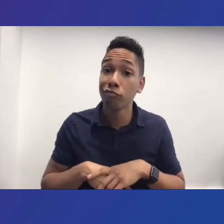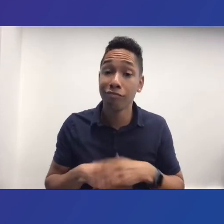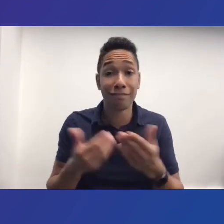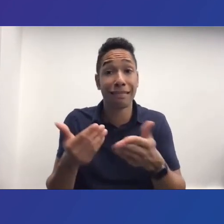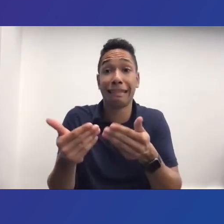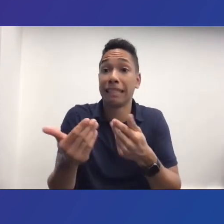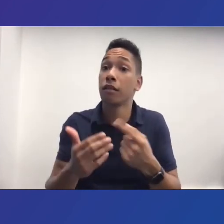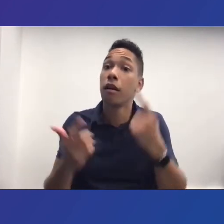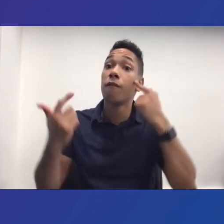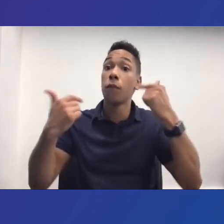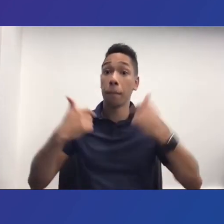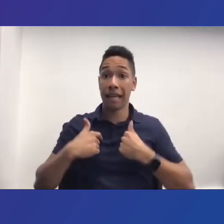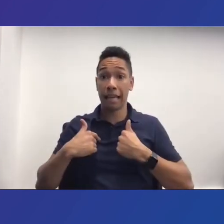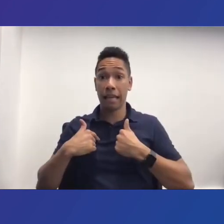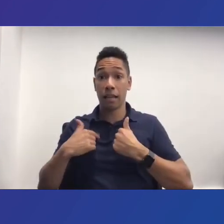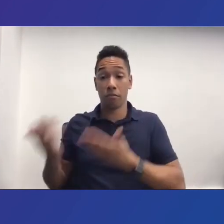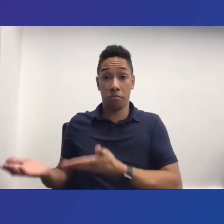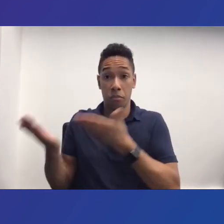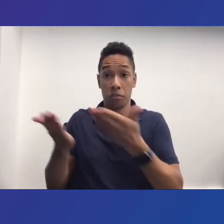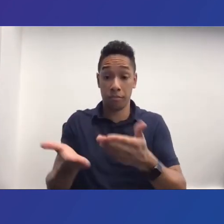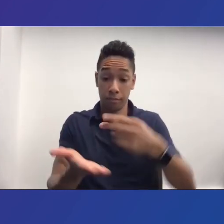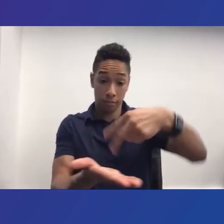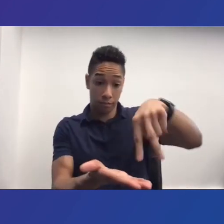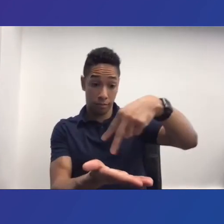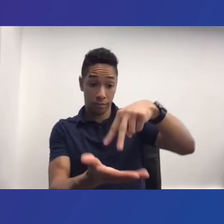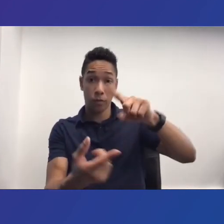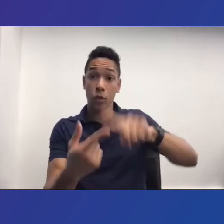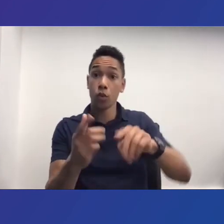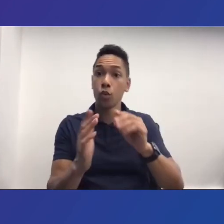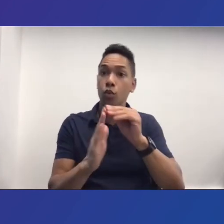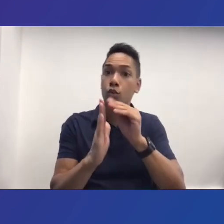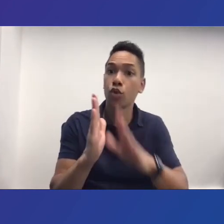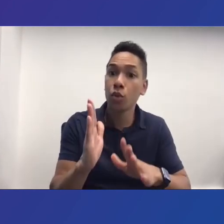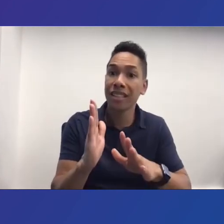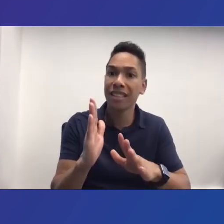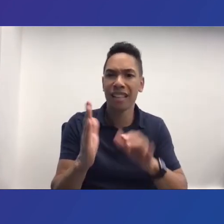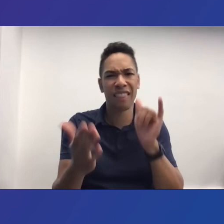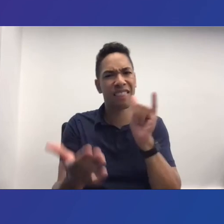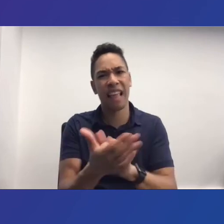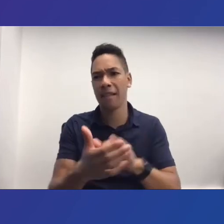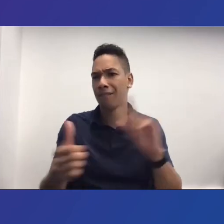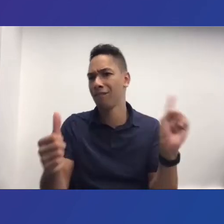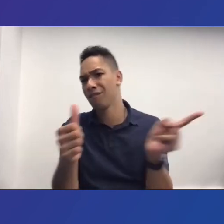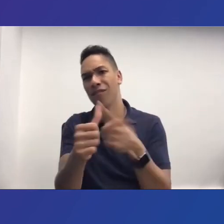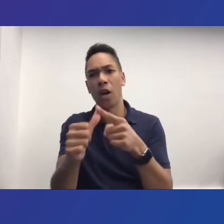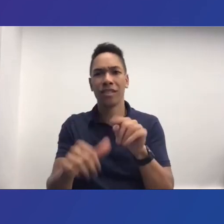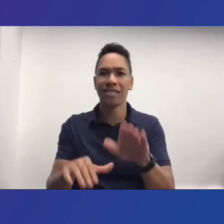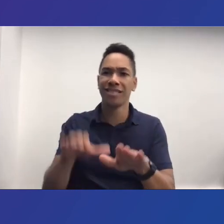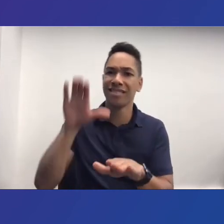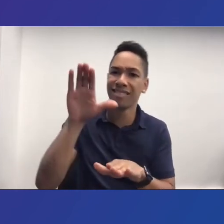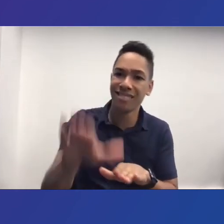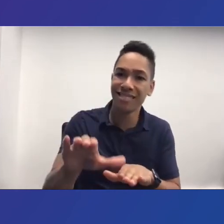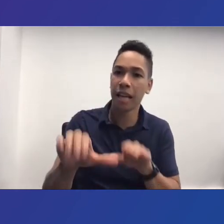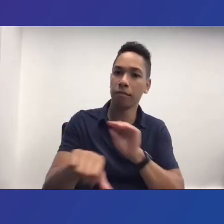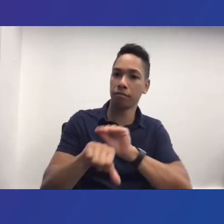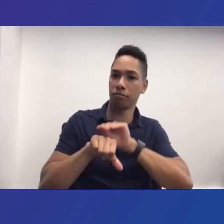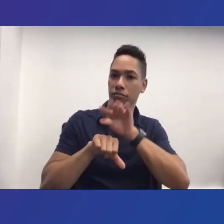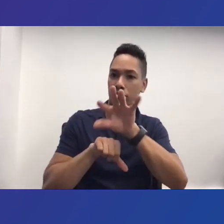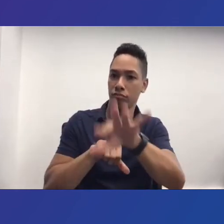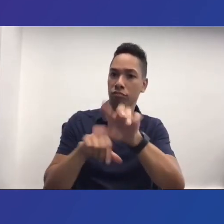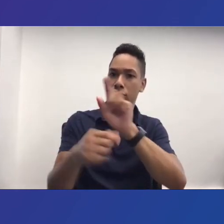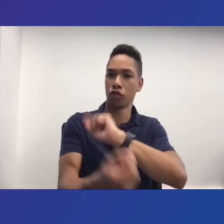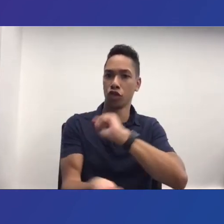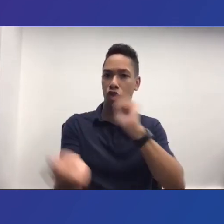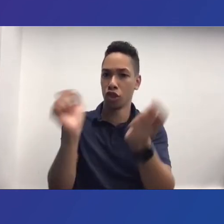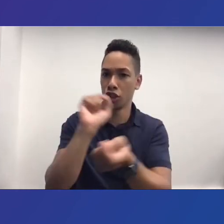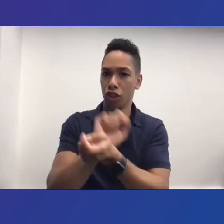bringing dance to children, to me, is the first step really to bring that change